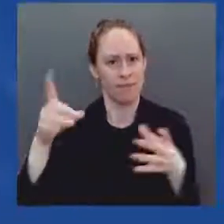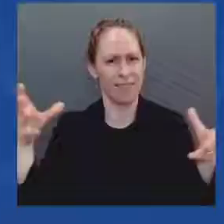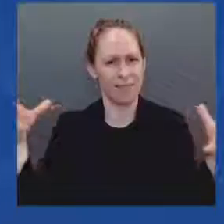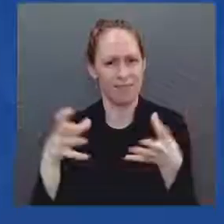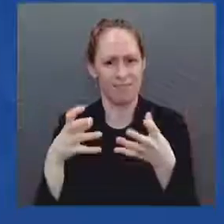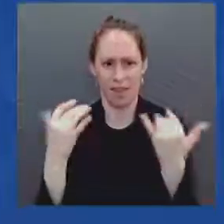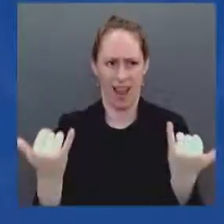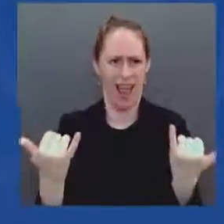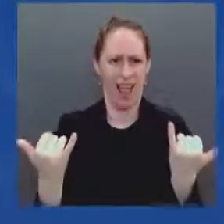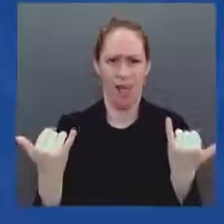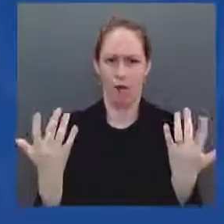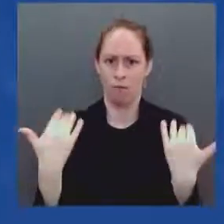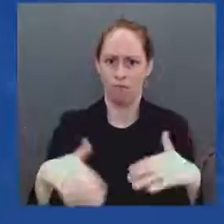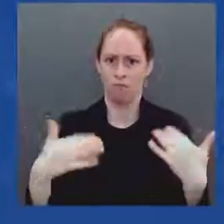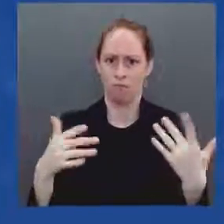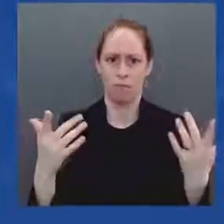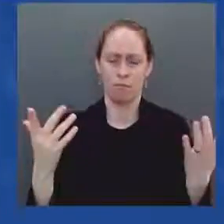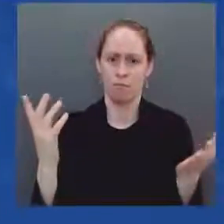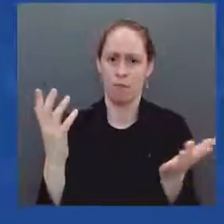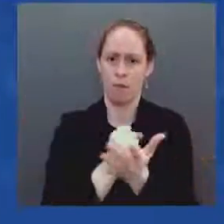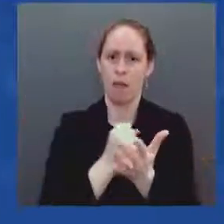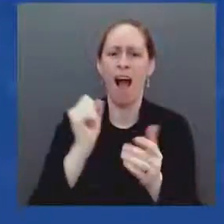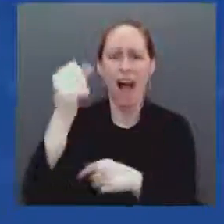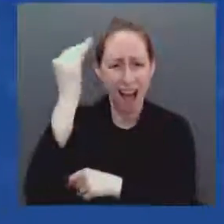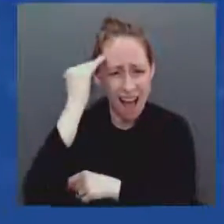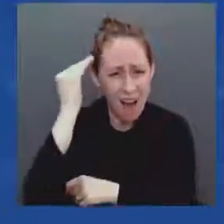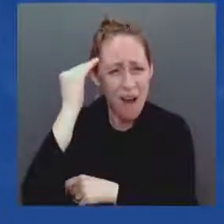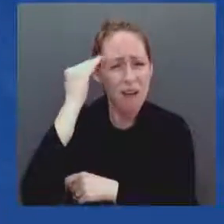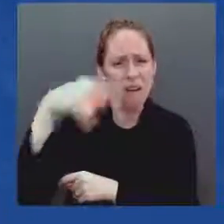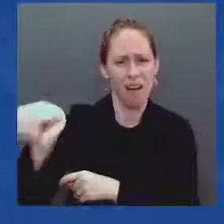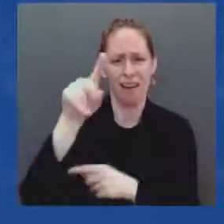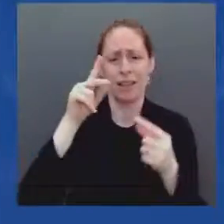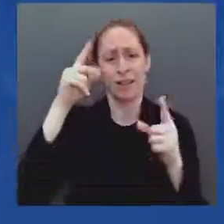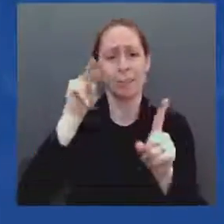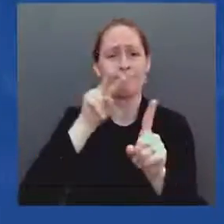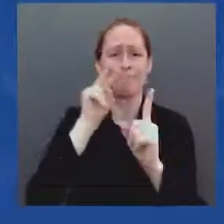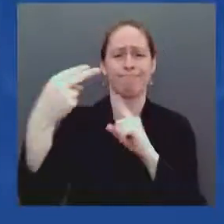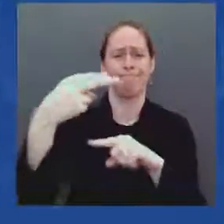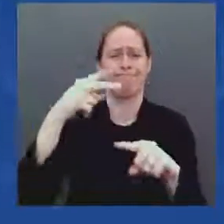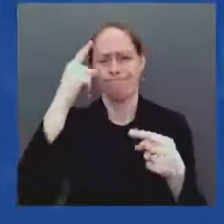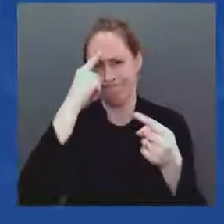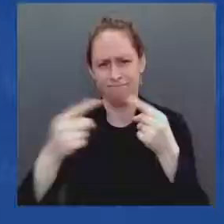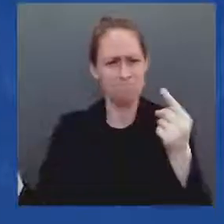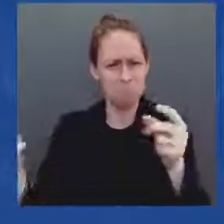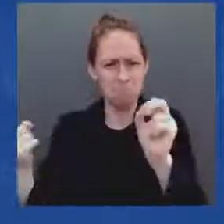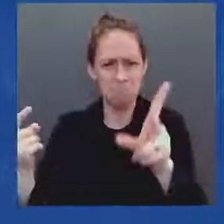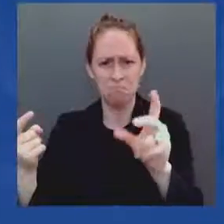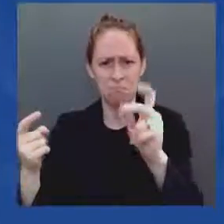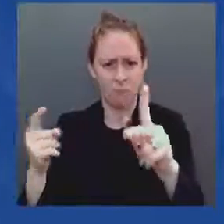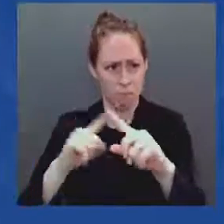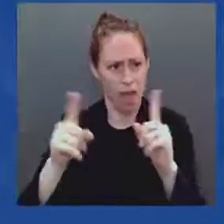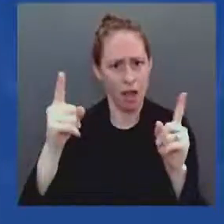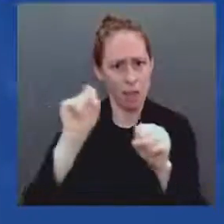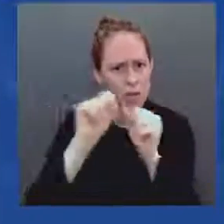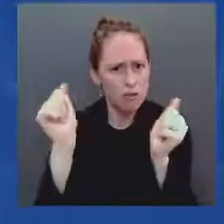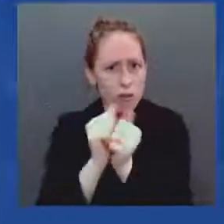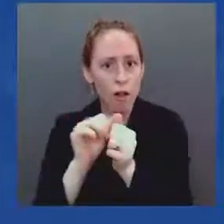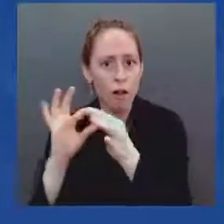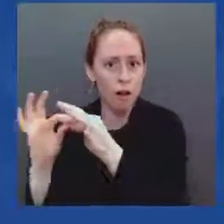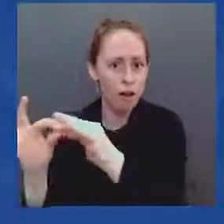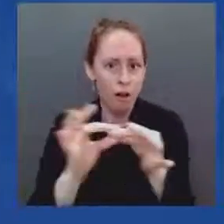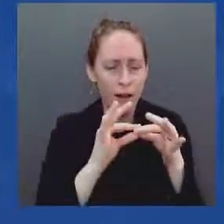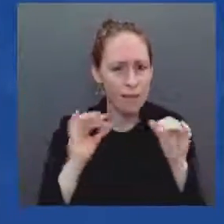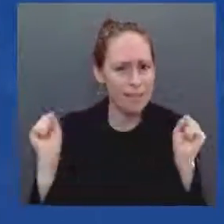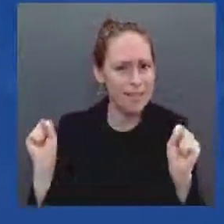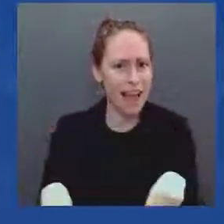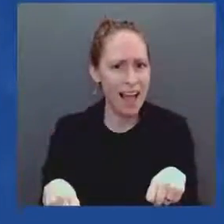there's been a hell of a lot of cooperation across the board, including business and labor, pulling together, accelerating efforts, and trying to do